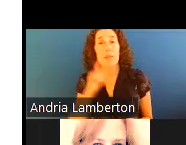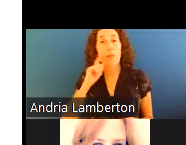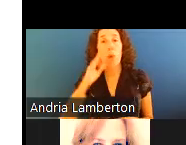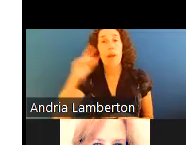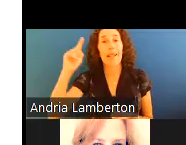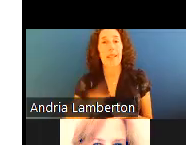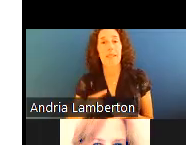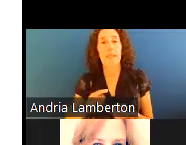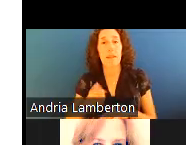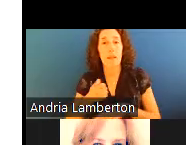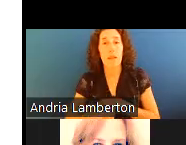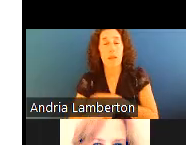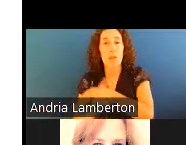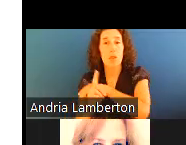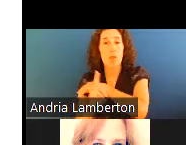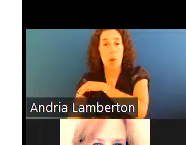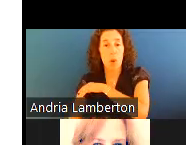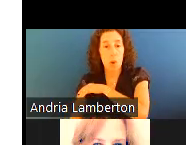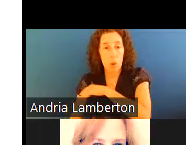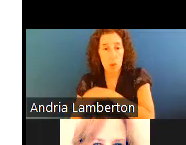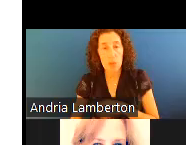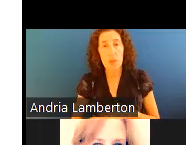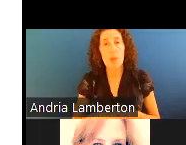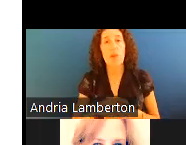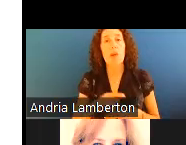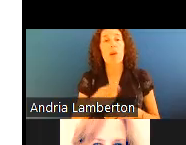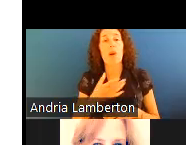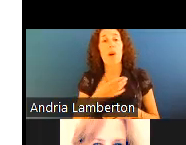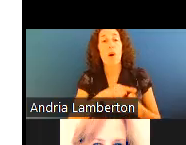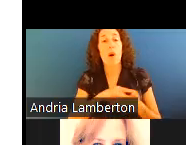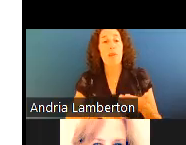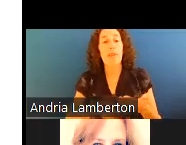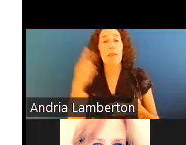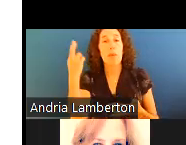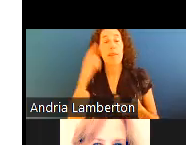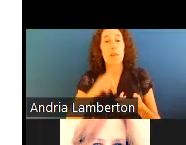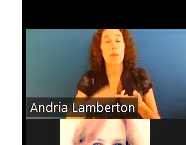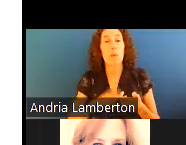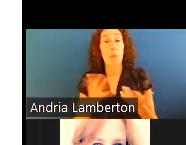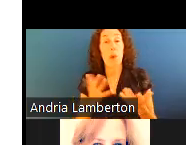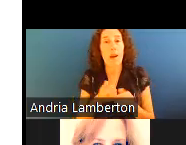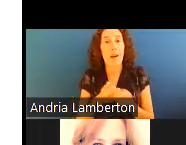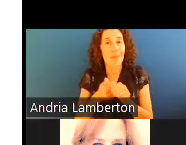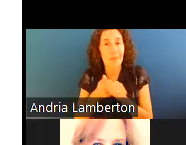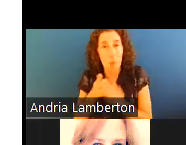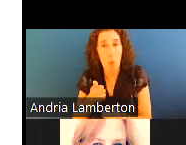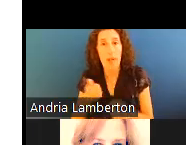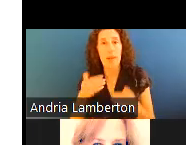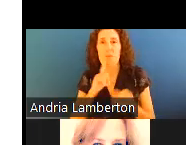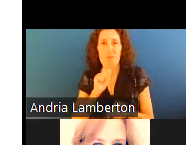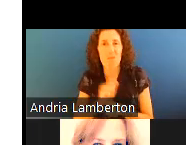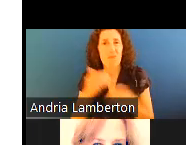a lesser sentence to avoid the risk of trial. There are some very significant pros for this for